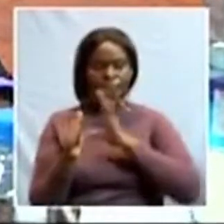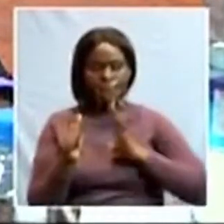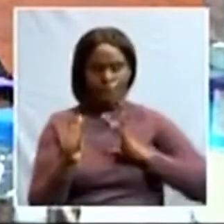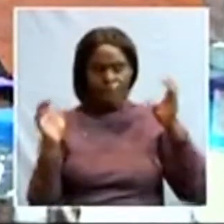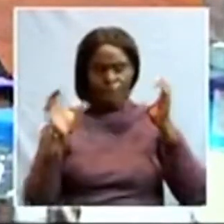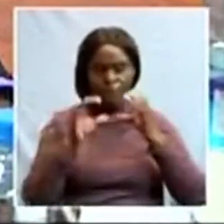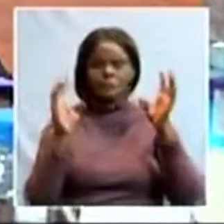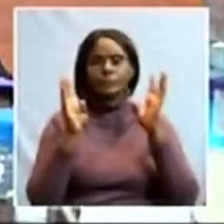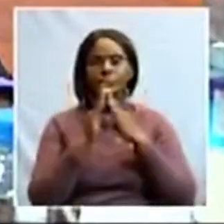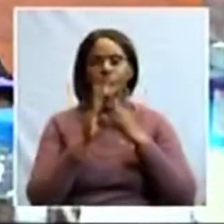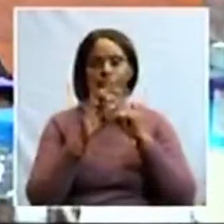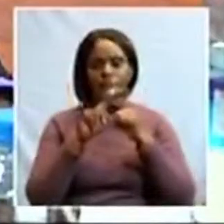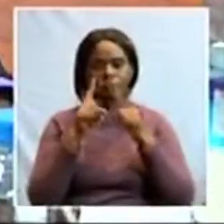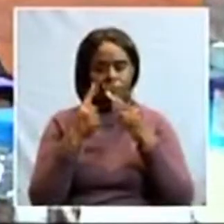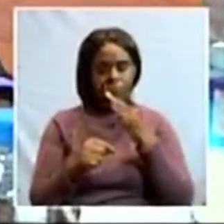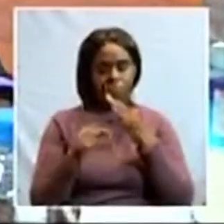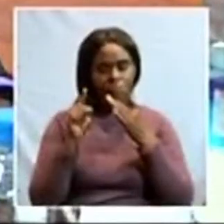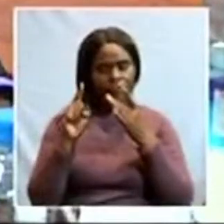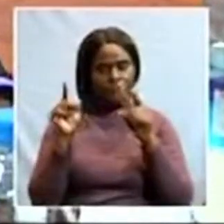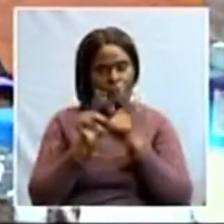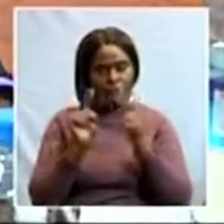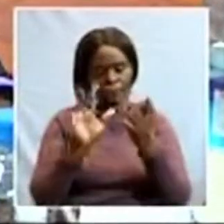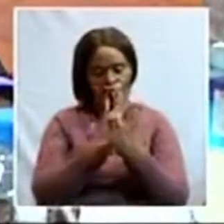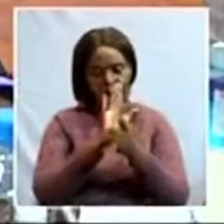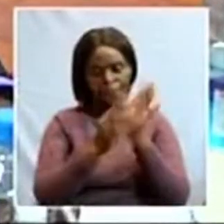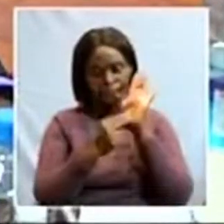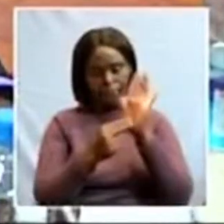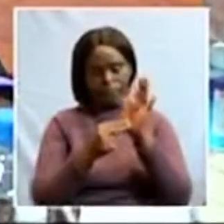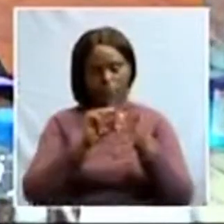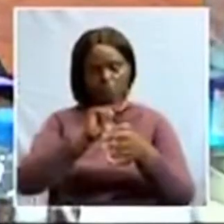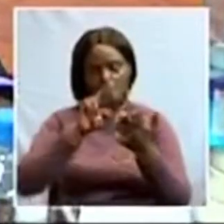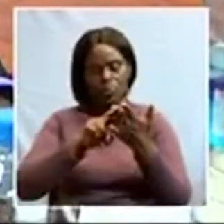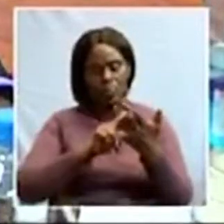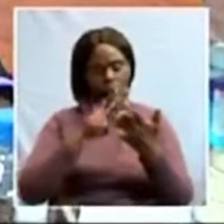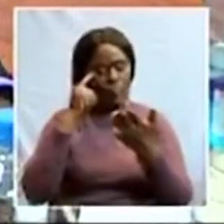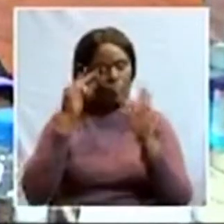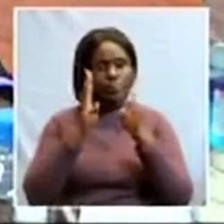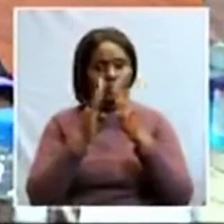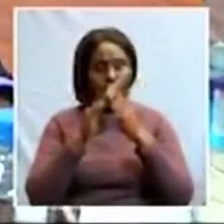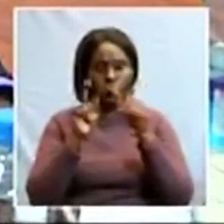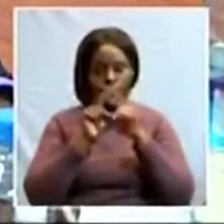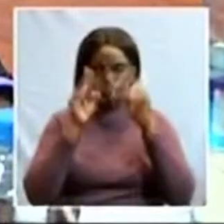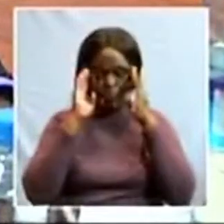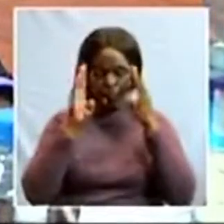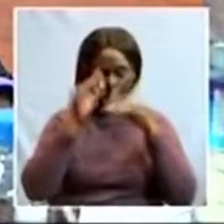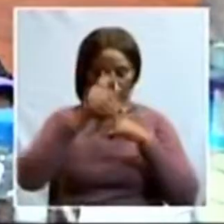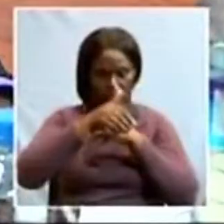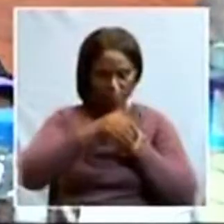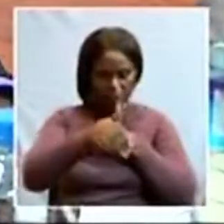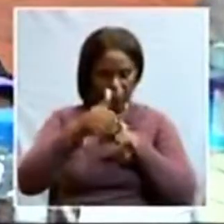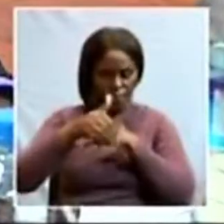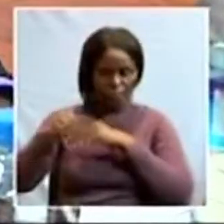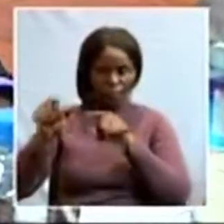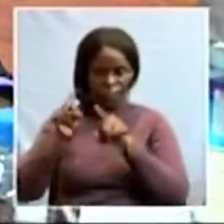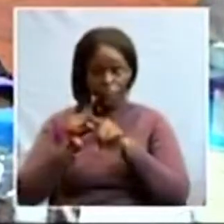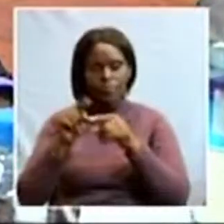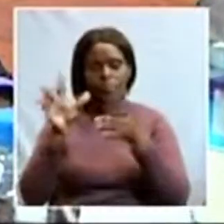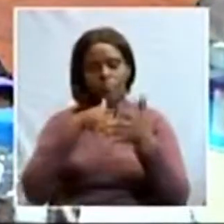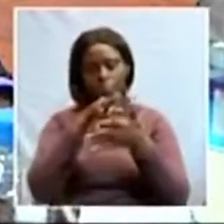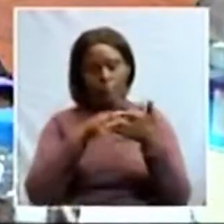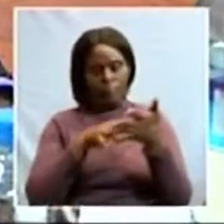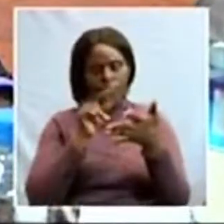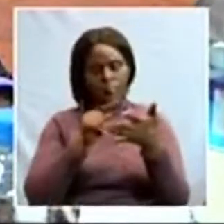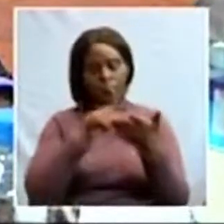meetings. However, documents such as minutes for the meetings, attendance register, and schedule